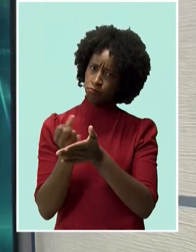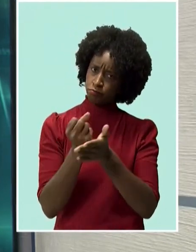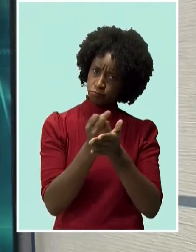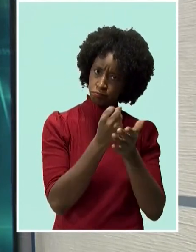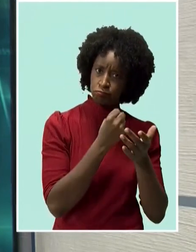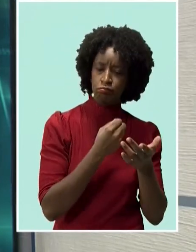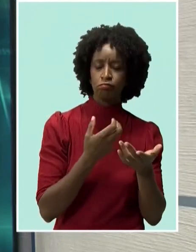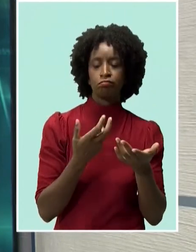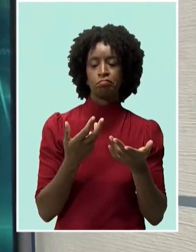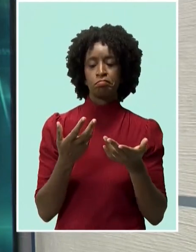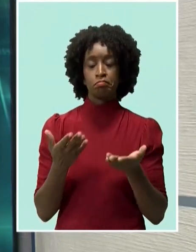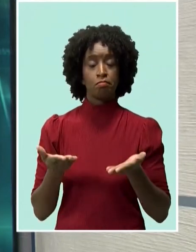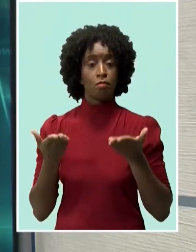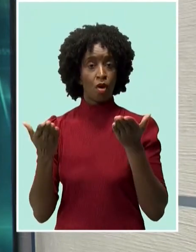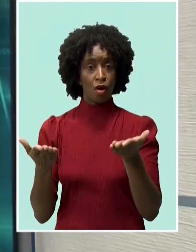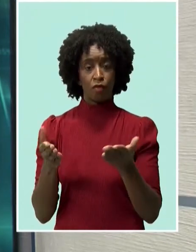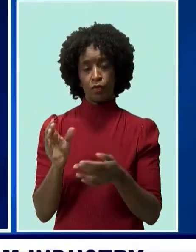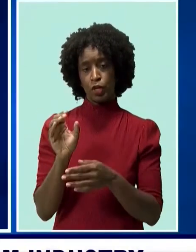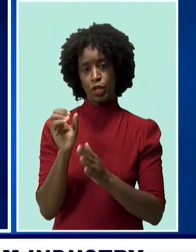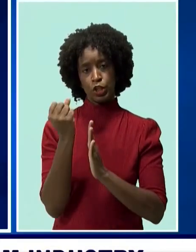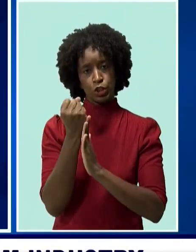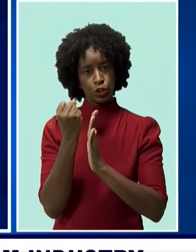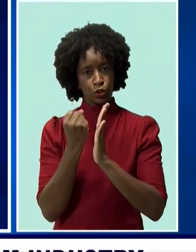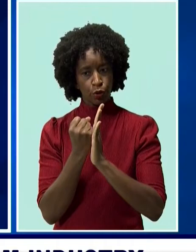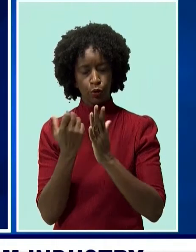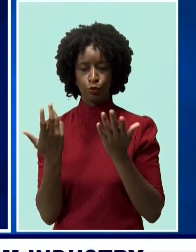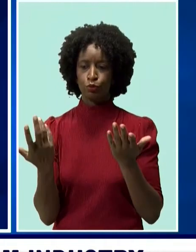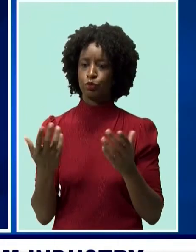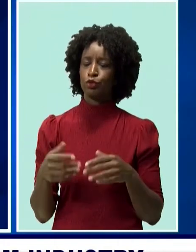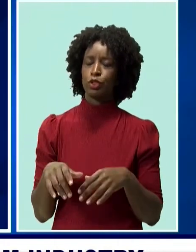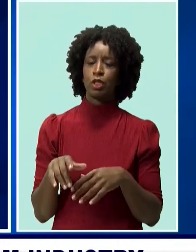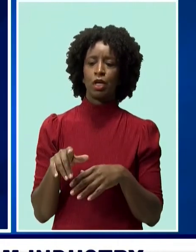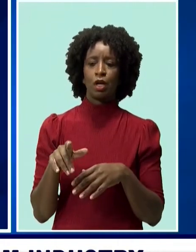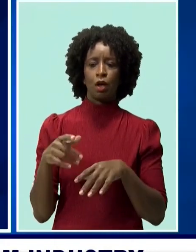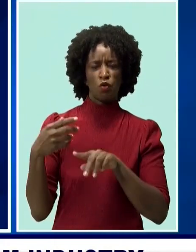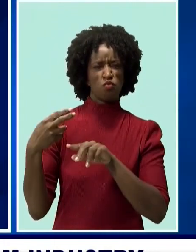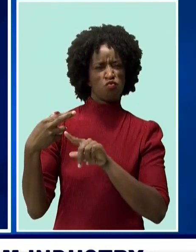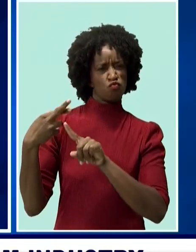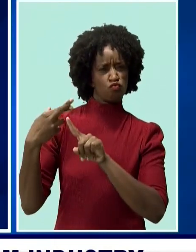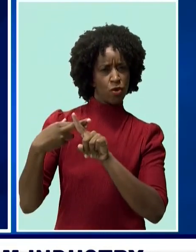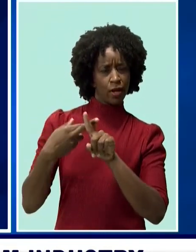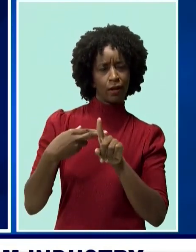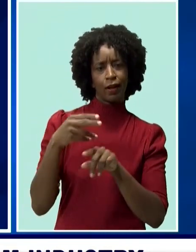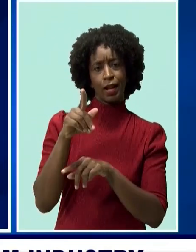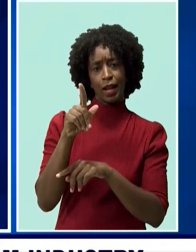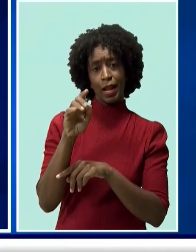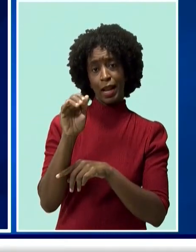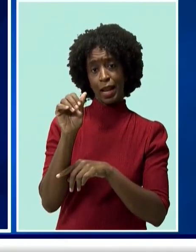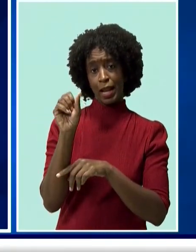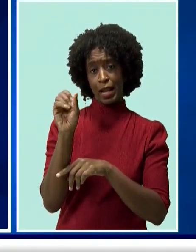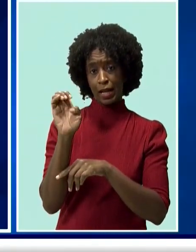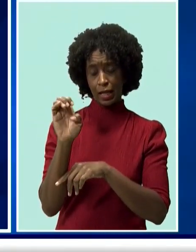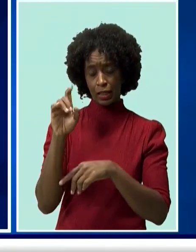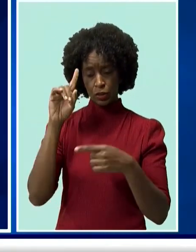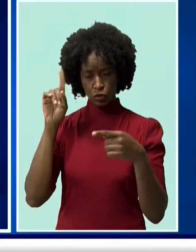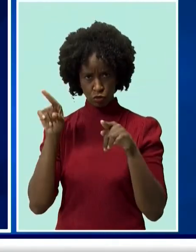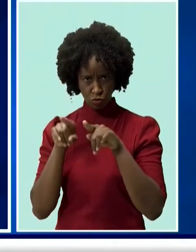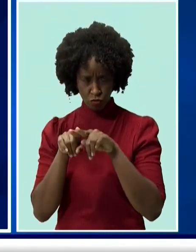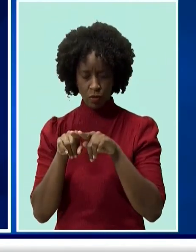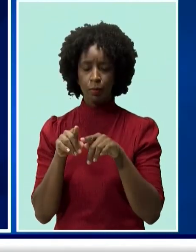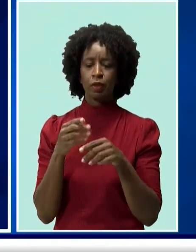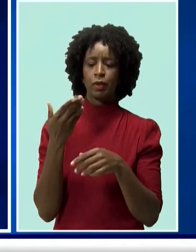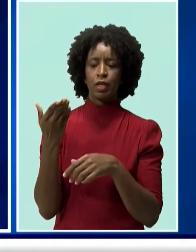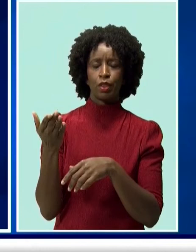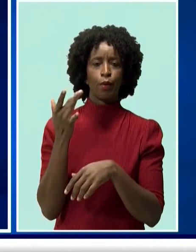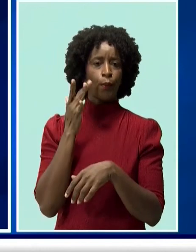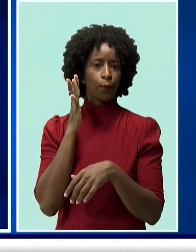in hotel properties. Forms of lease arrangements with absentee property owners is